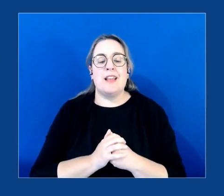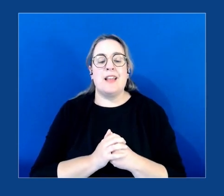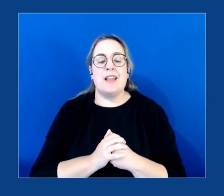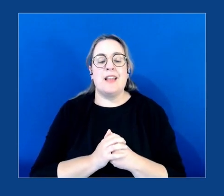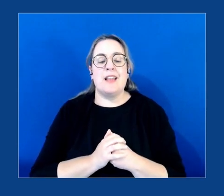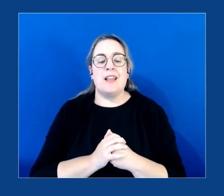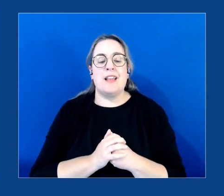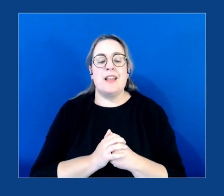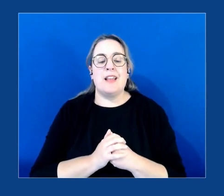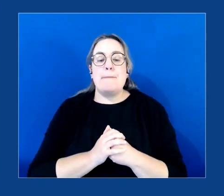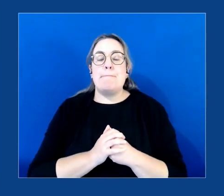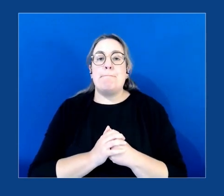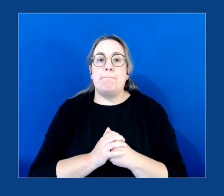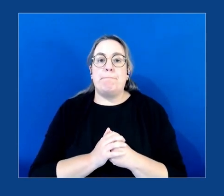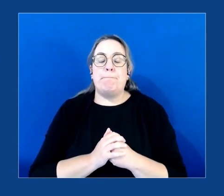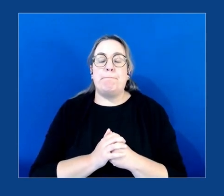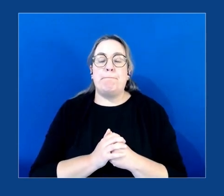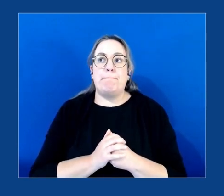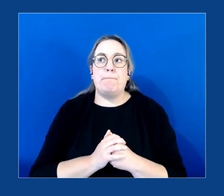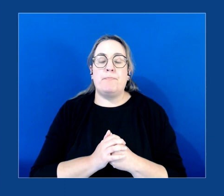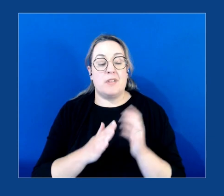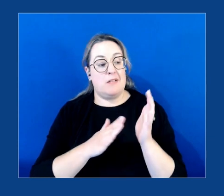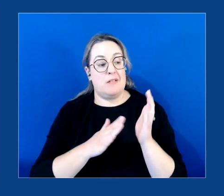Marcia has just outlined,